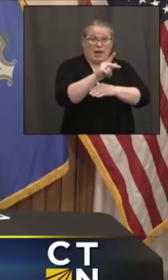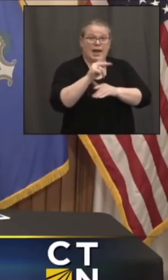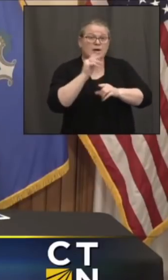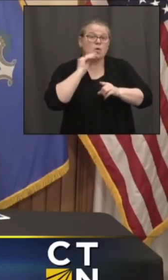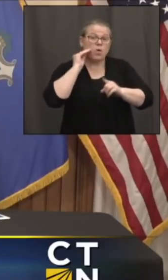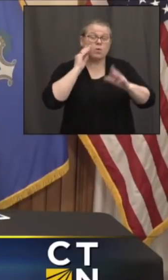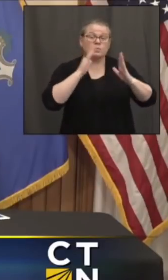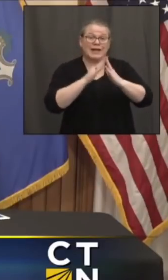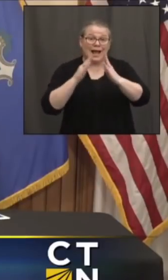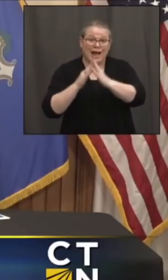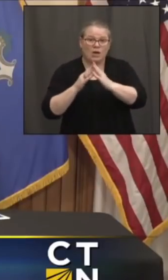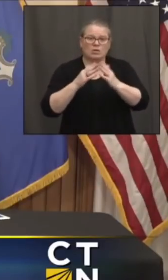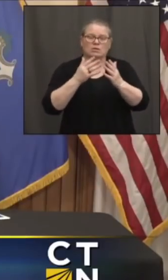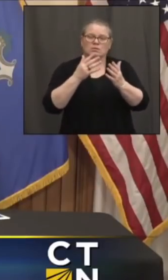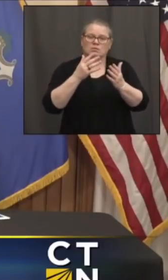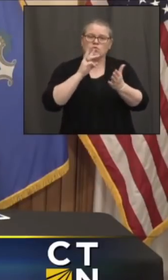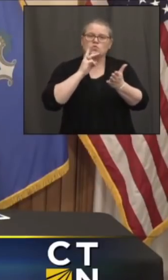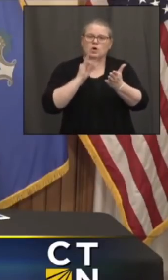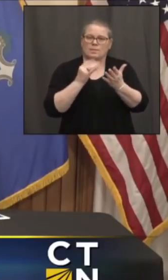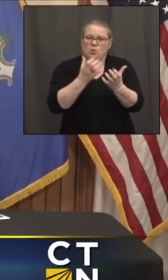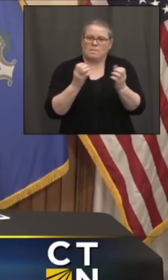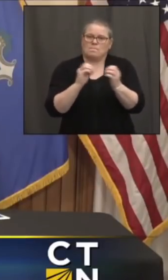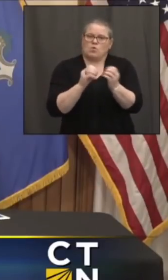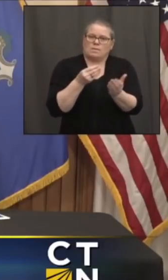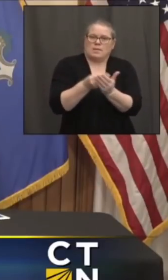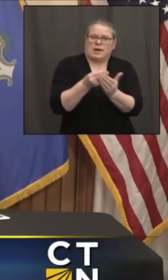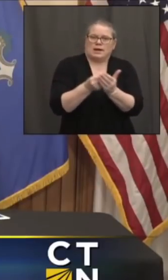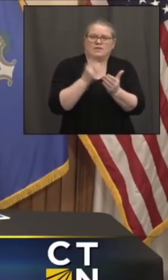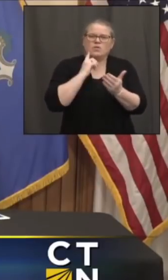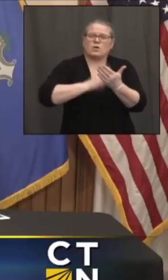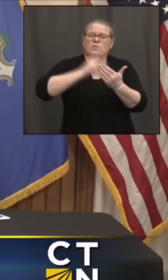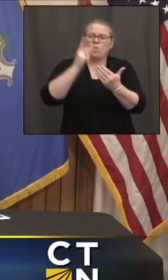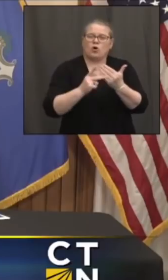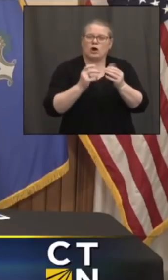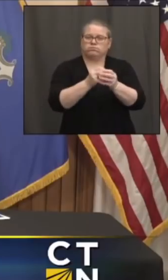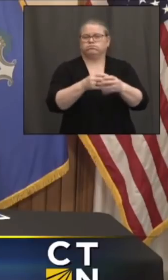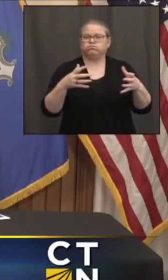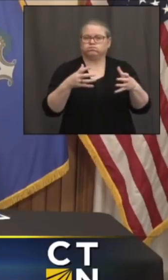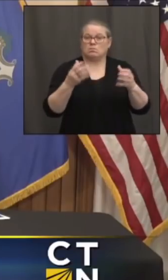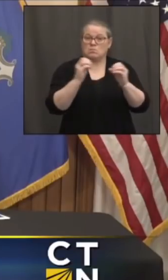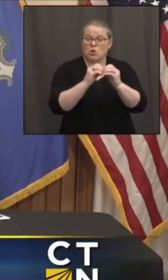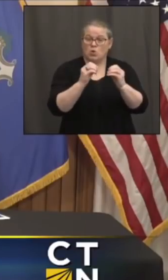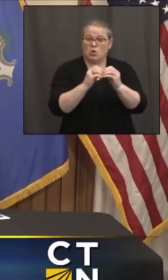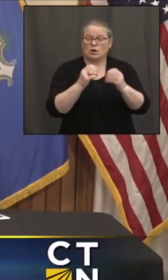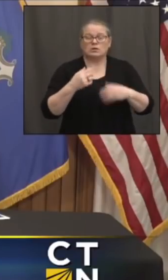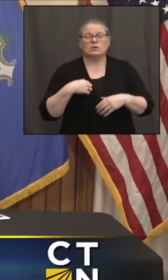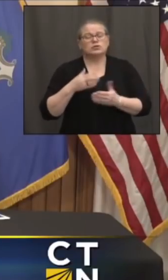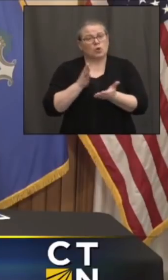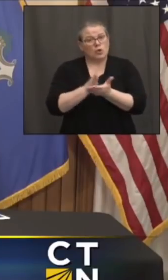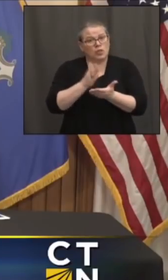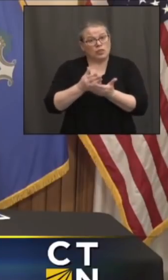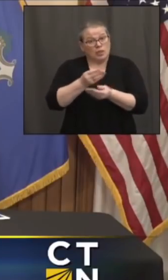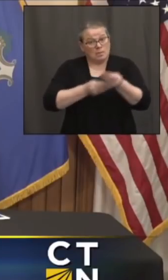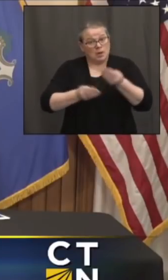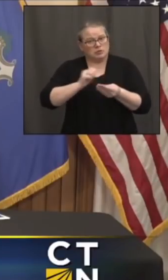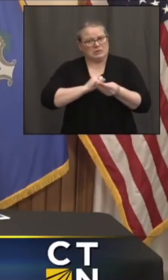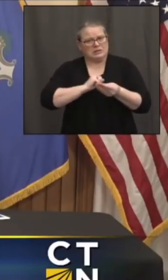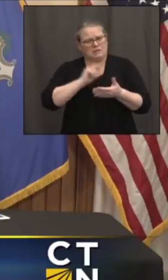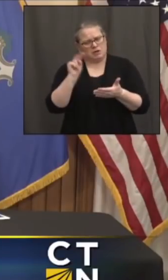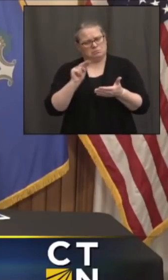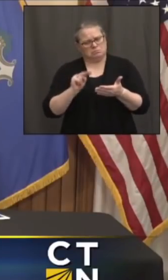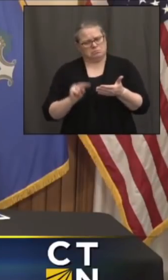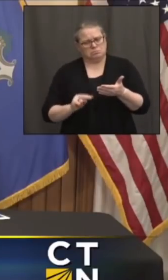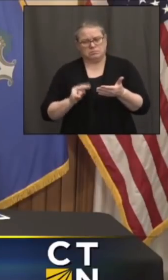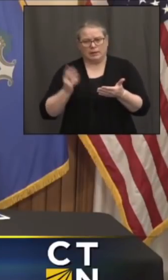seem to find anything in there, but I could obviously have missed something. Is this something that the administration